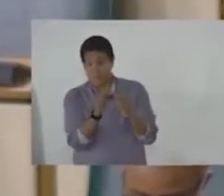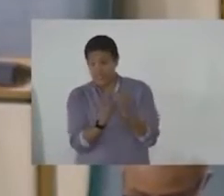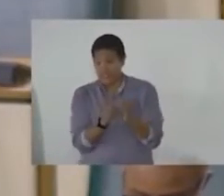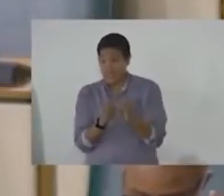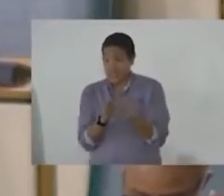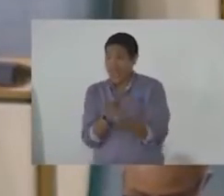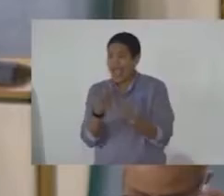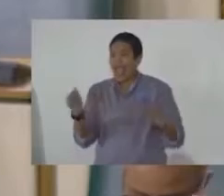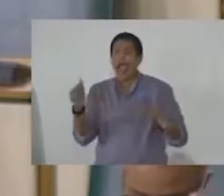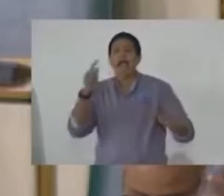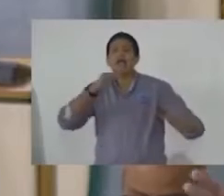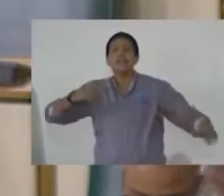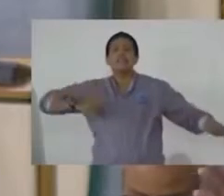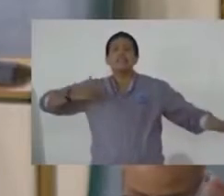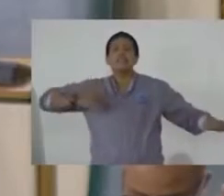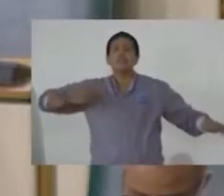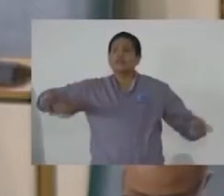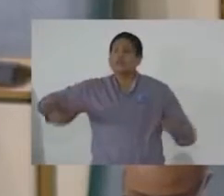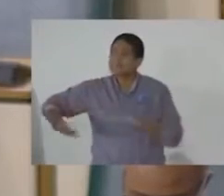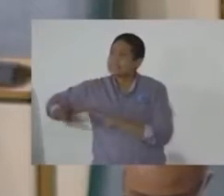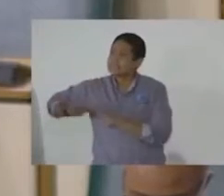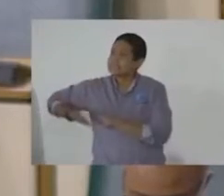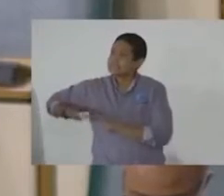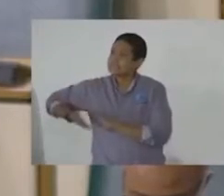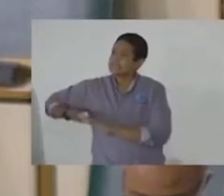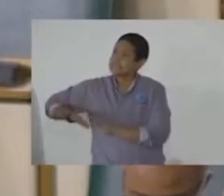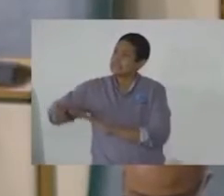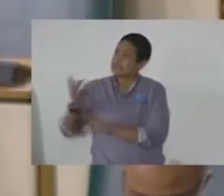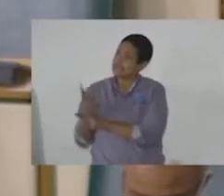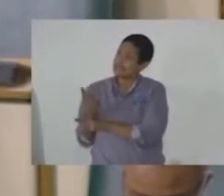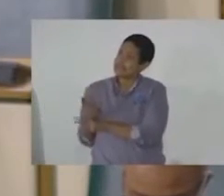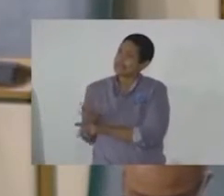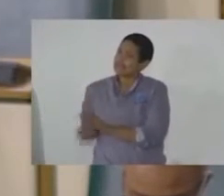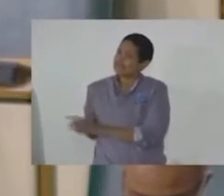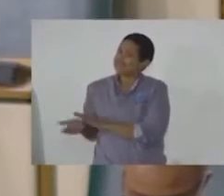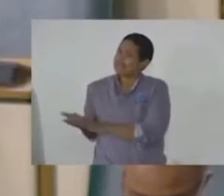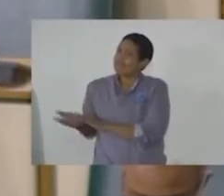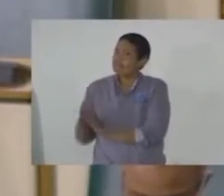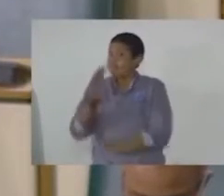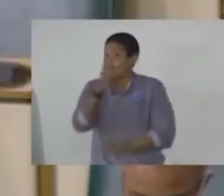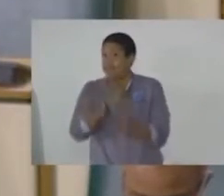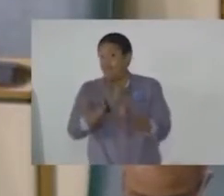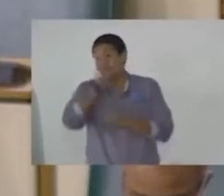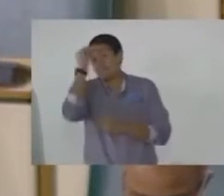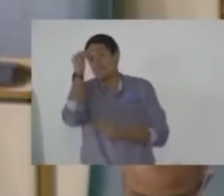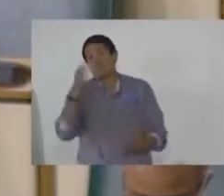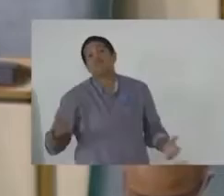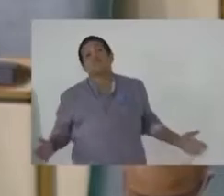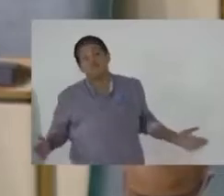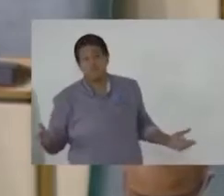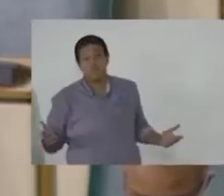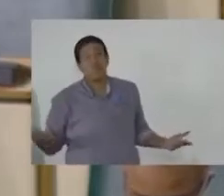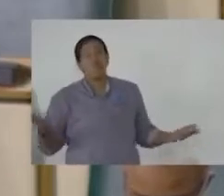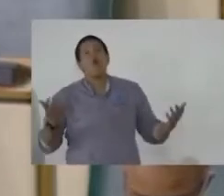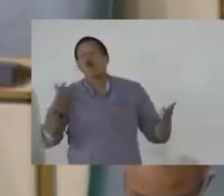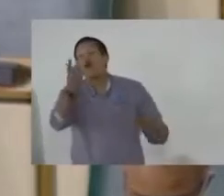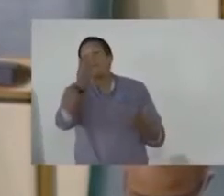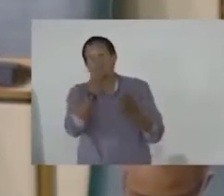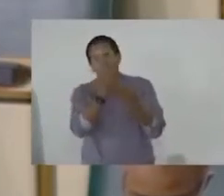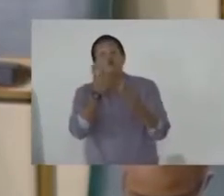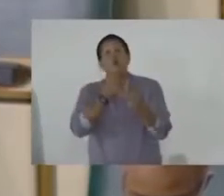any semblance of the momentum, and you know we always do, we can safely say that well